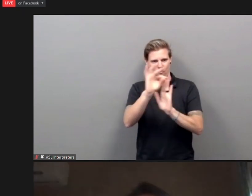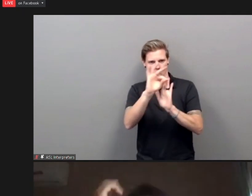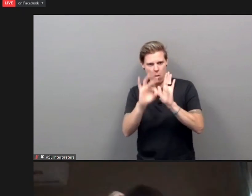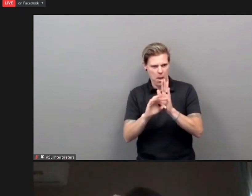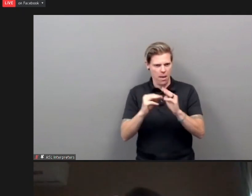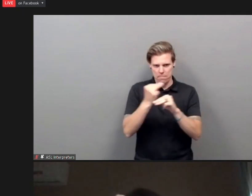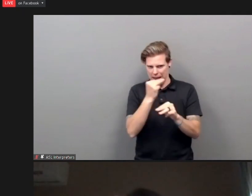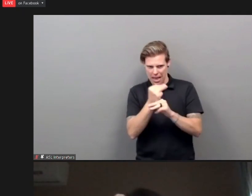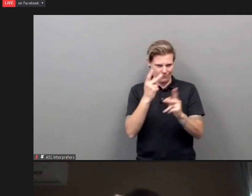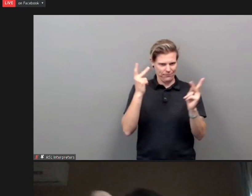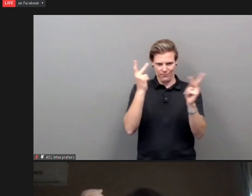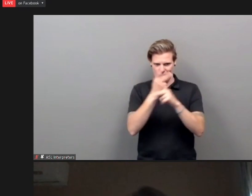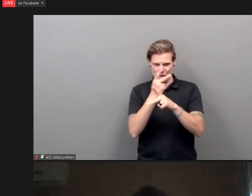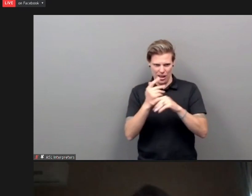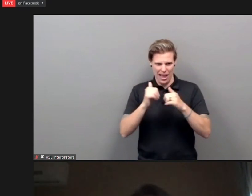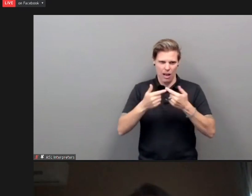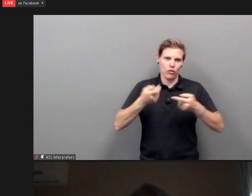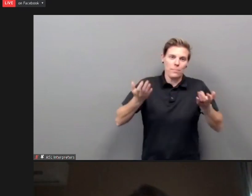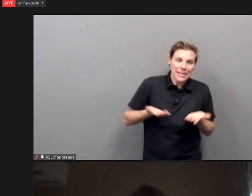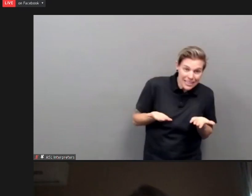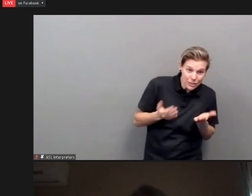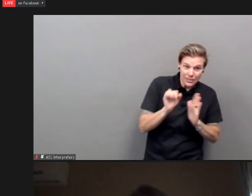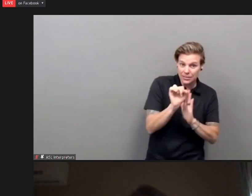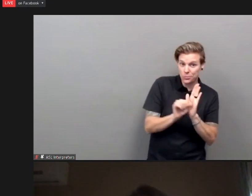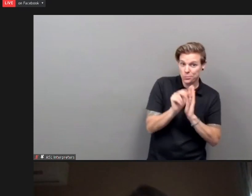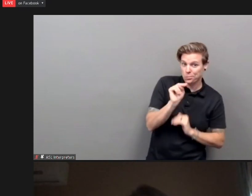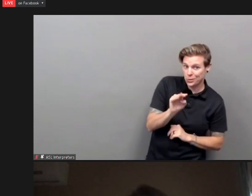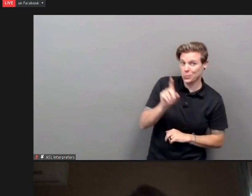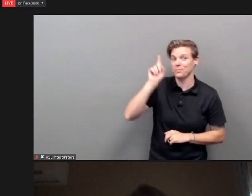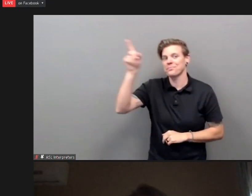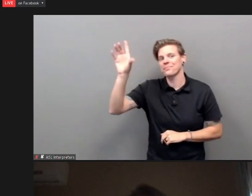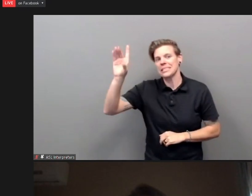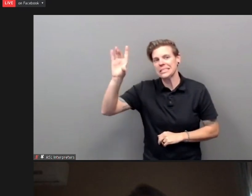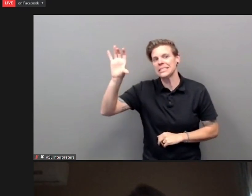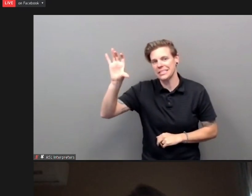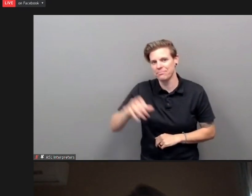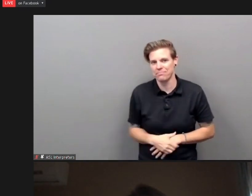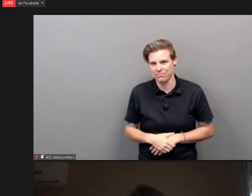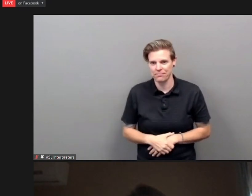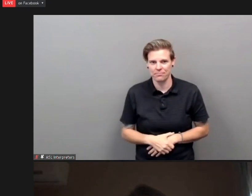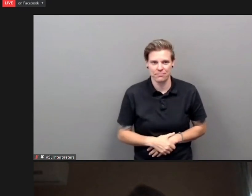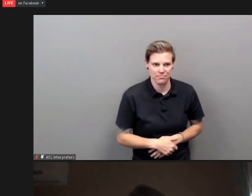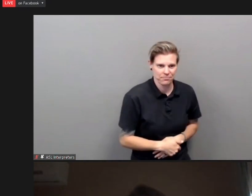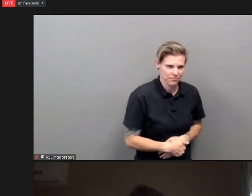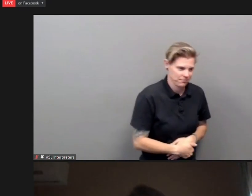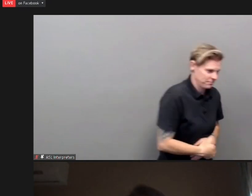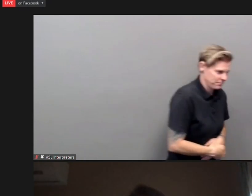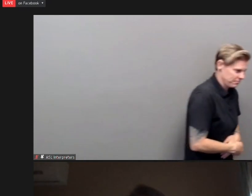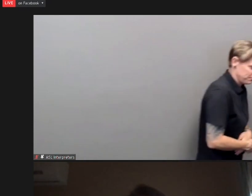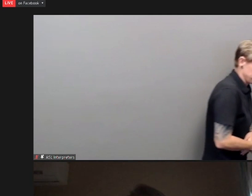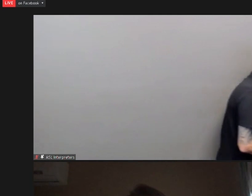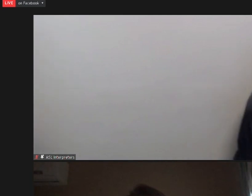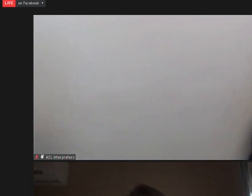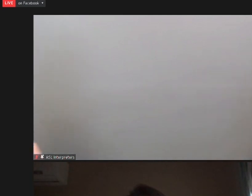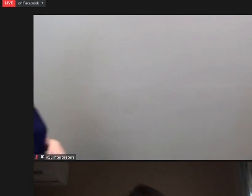their level of community transmission map and table. But one last thing is every